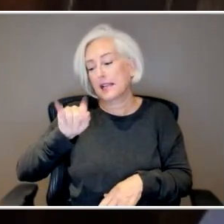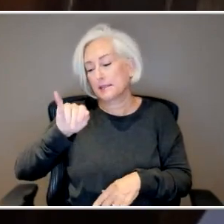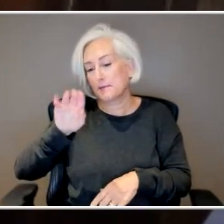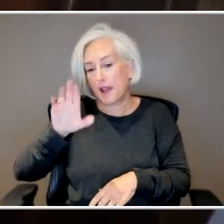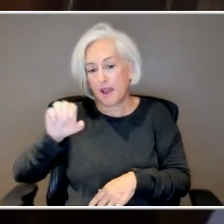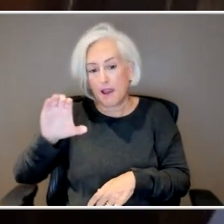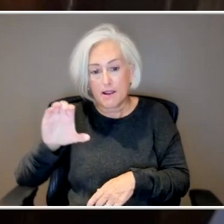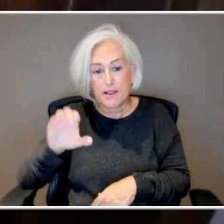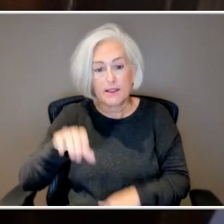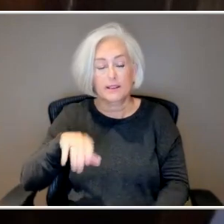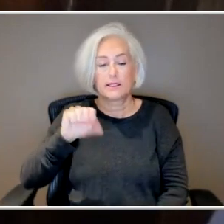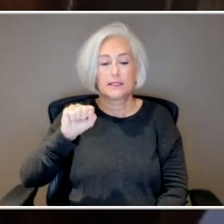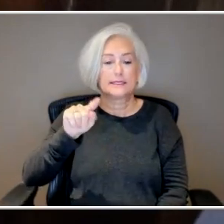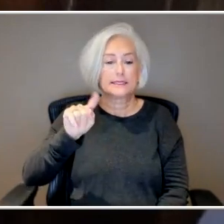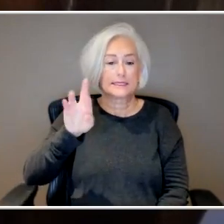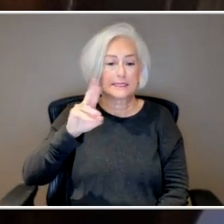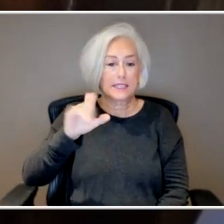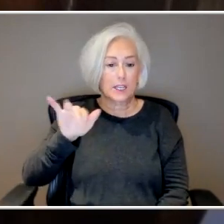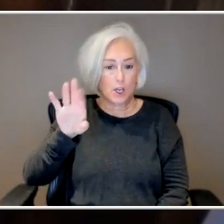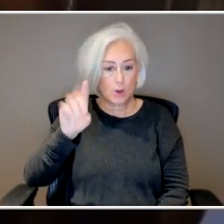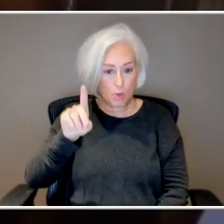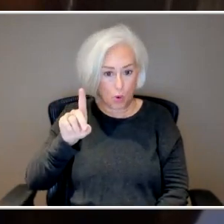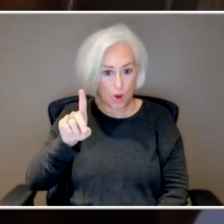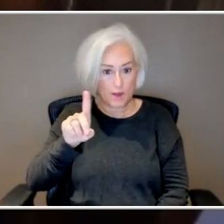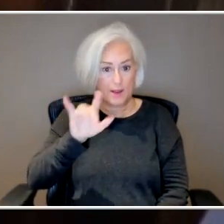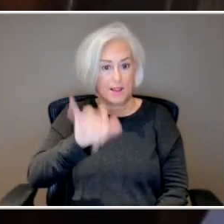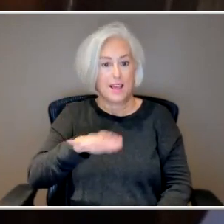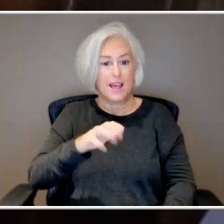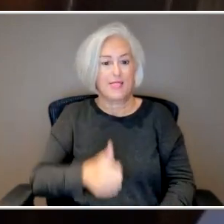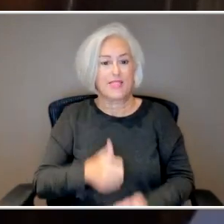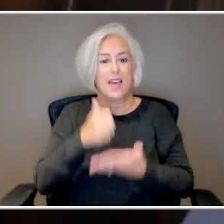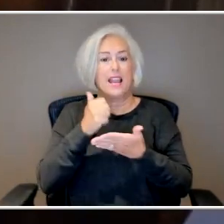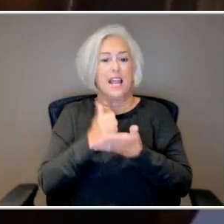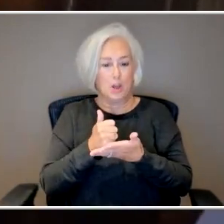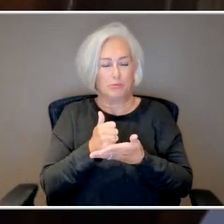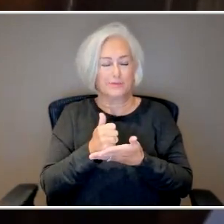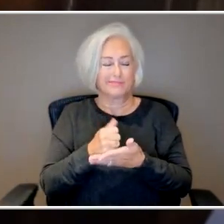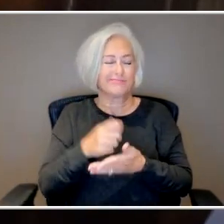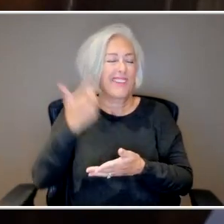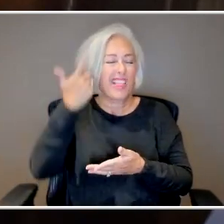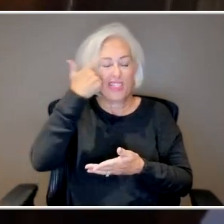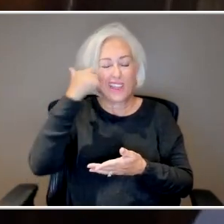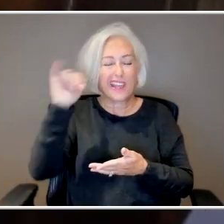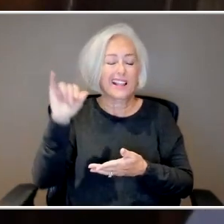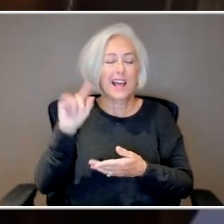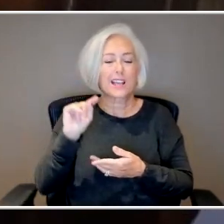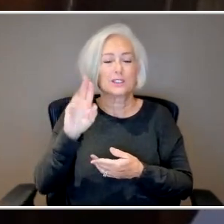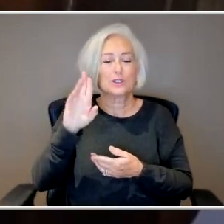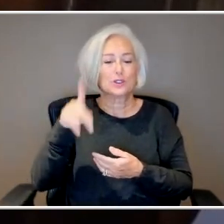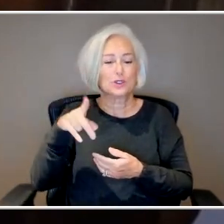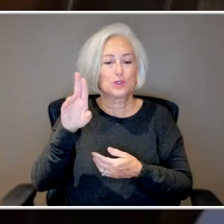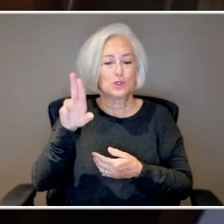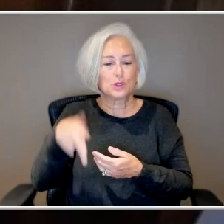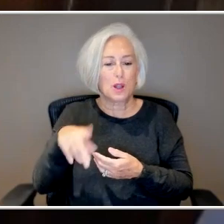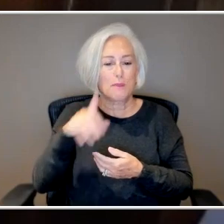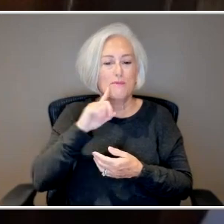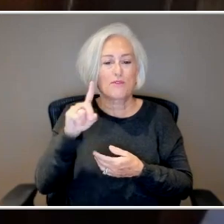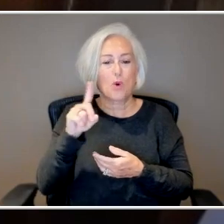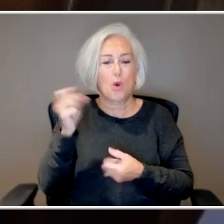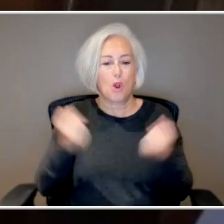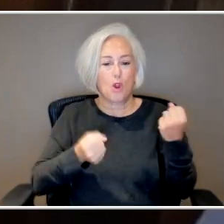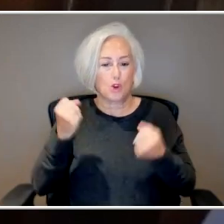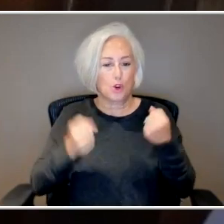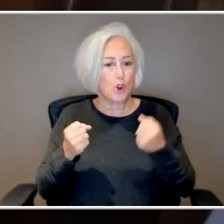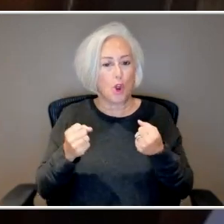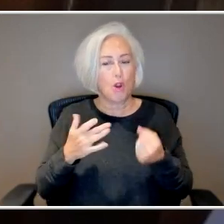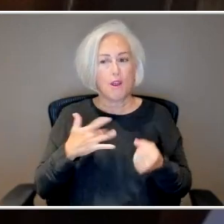that helped. It actually, I call it like a tune-up, taking your car in and having an overhaul. I felt tuned up.